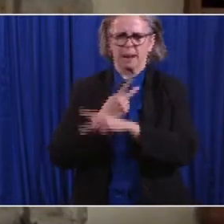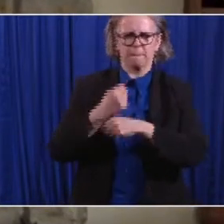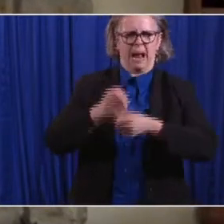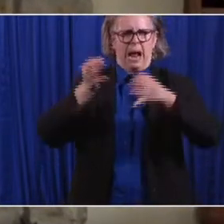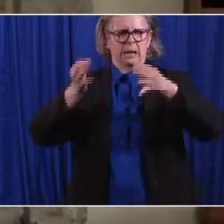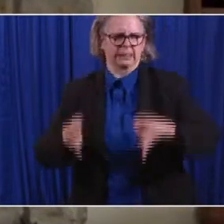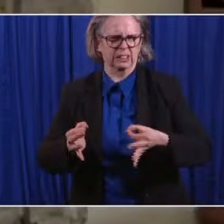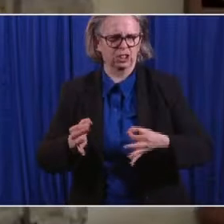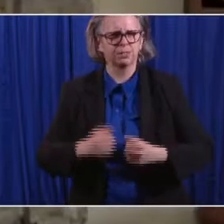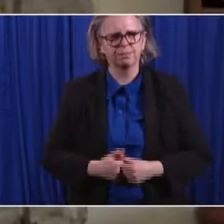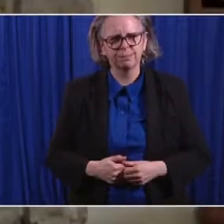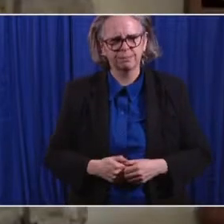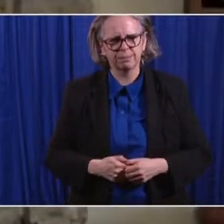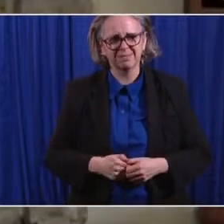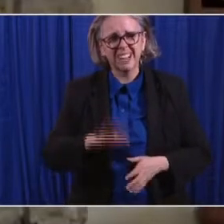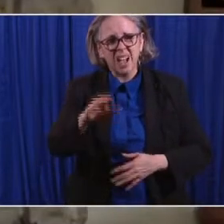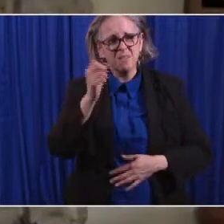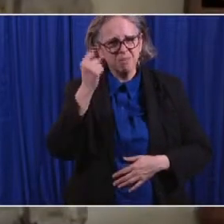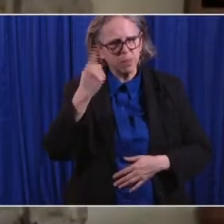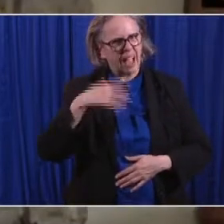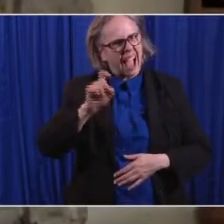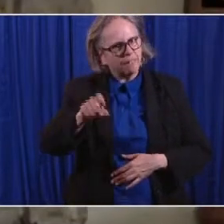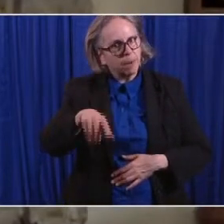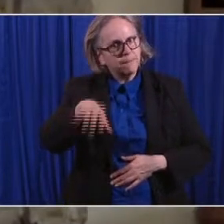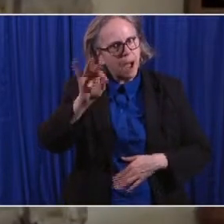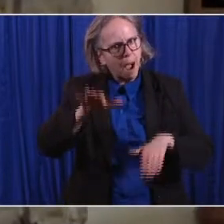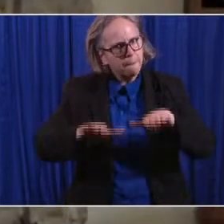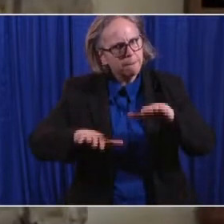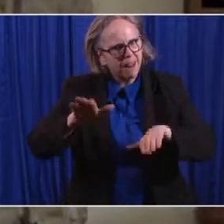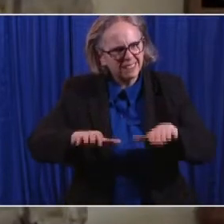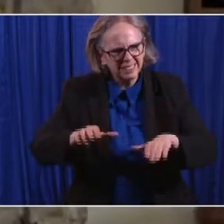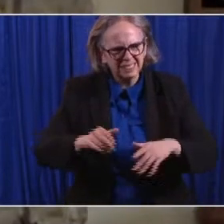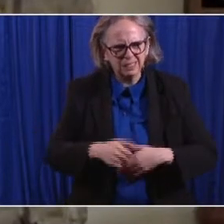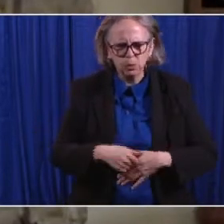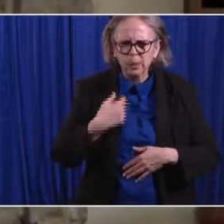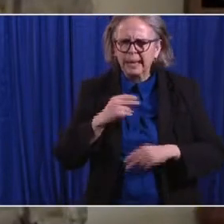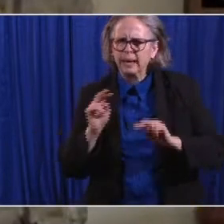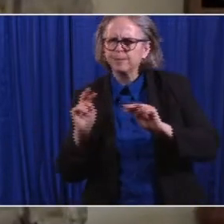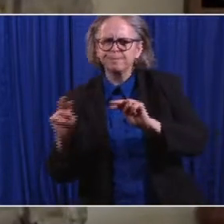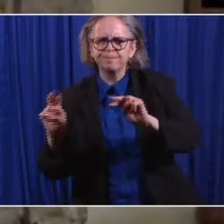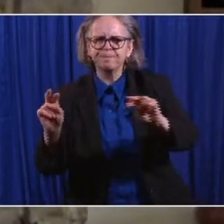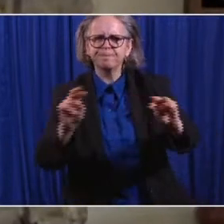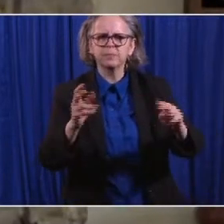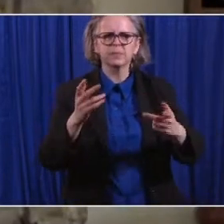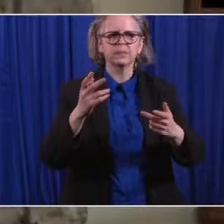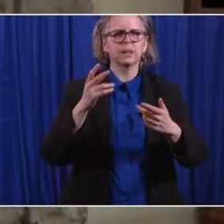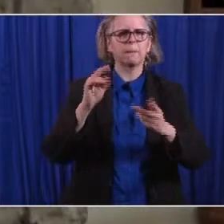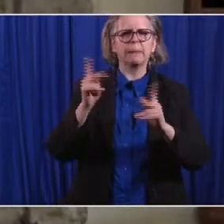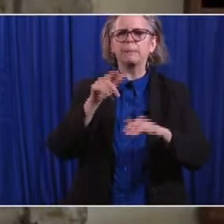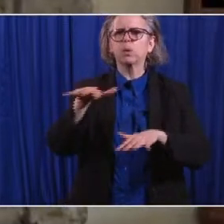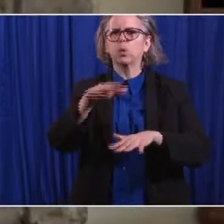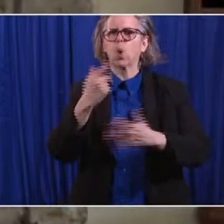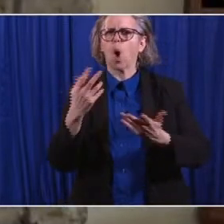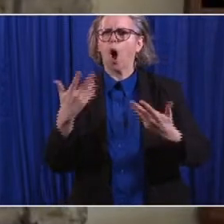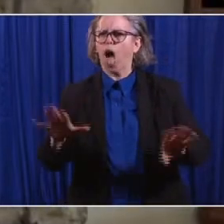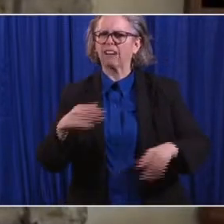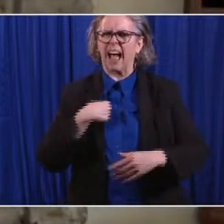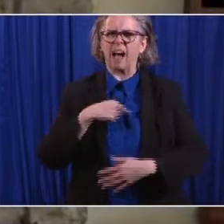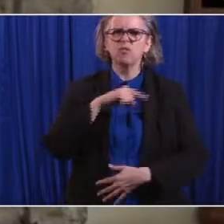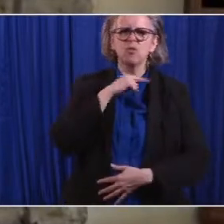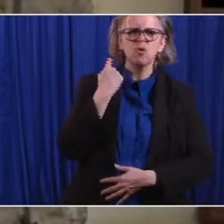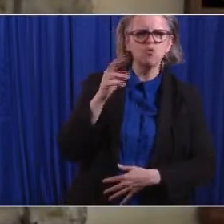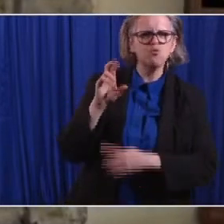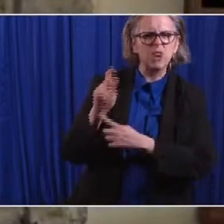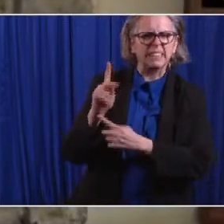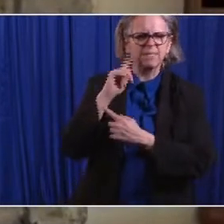We're balancing these things and trying to assess where the risk is. We're trying to make sure we understand the best we